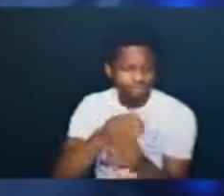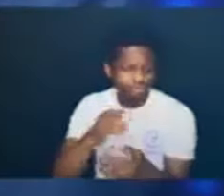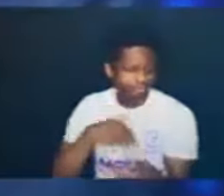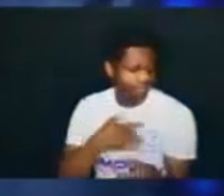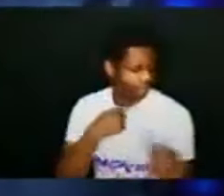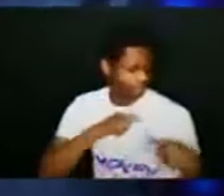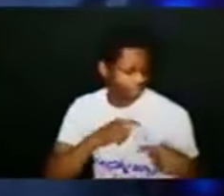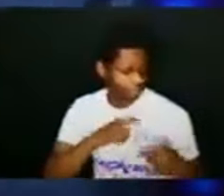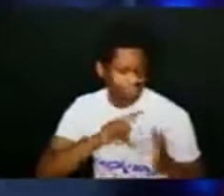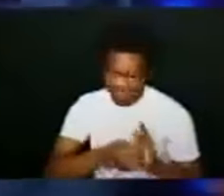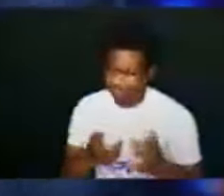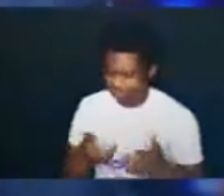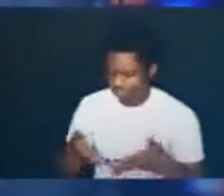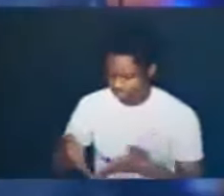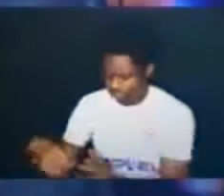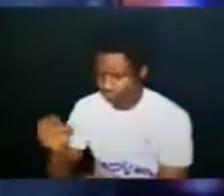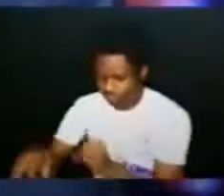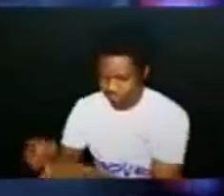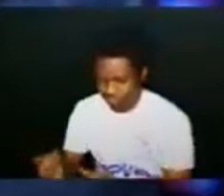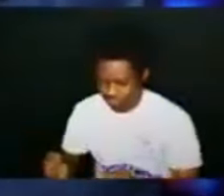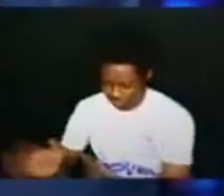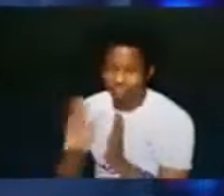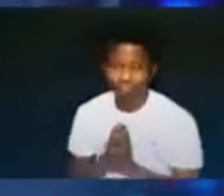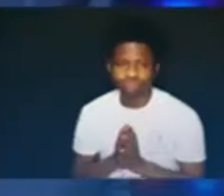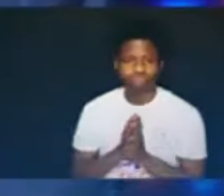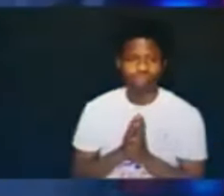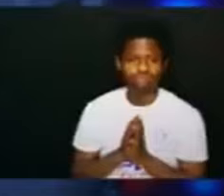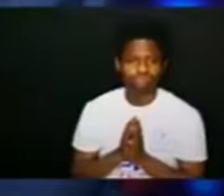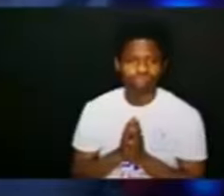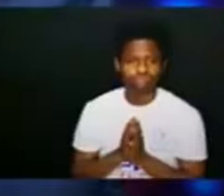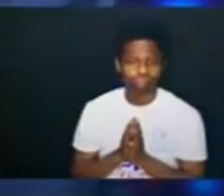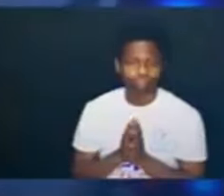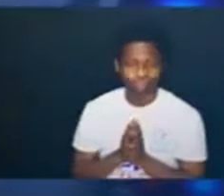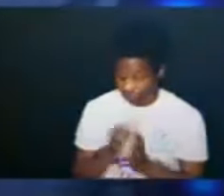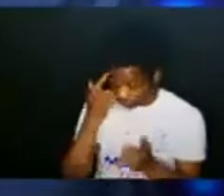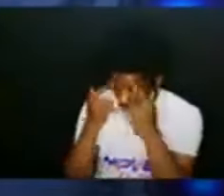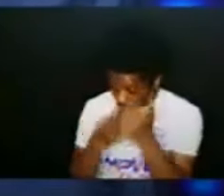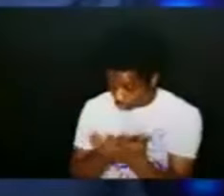go ahead with your offering. See, the Spirit's direction is